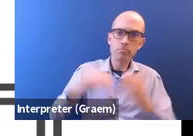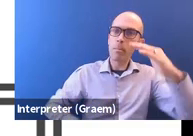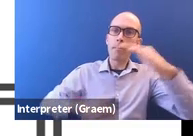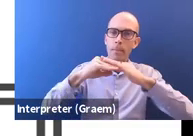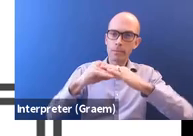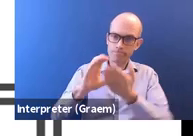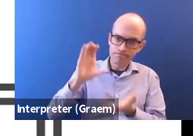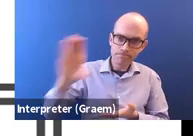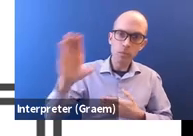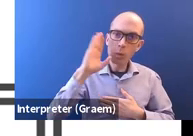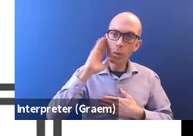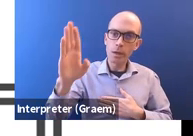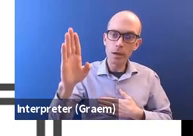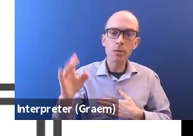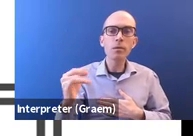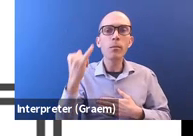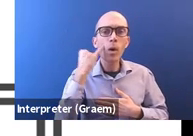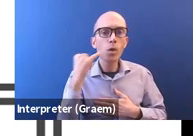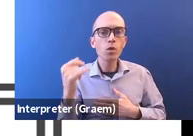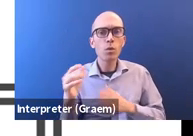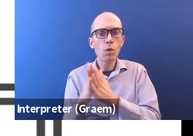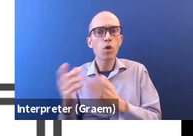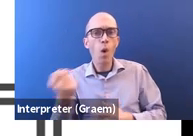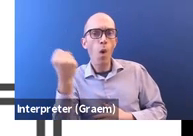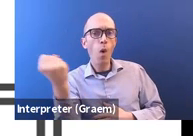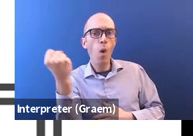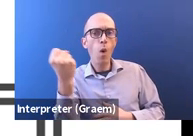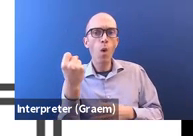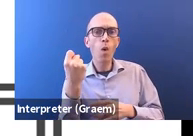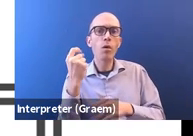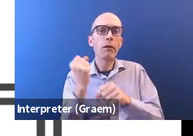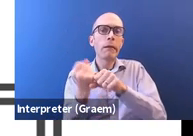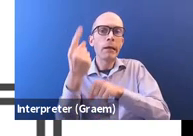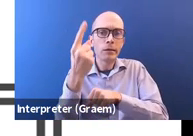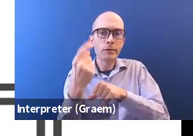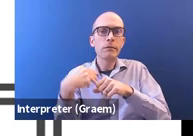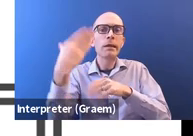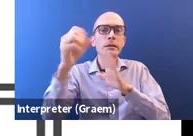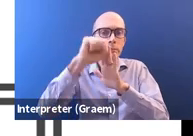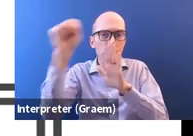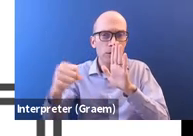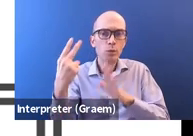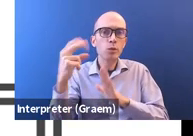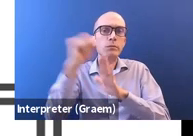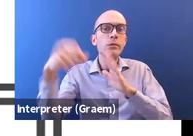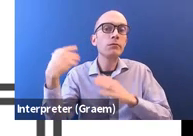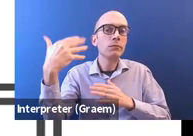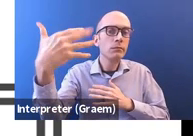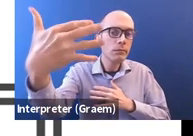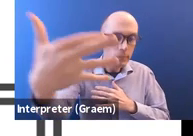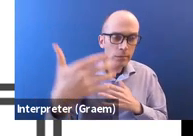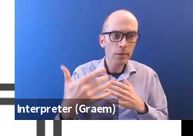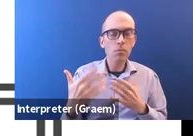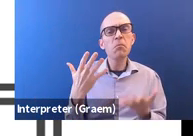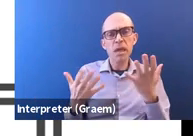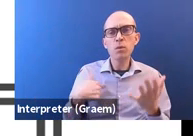or if you hold on to them for a couple of semesters, those books may not be adopted again. And we will probably buy them back, but at a lesser